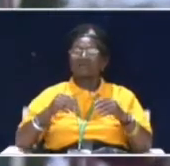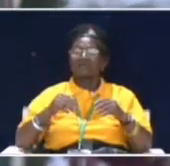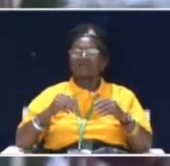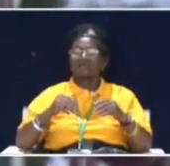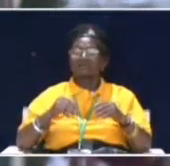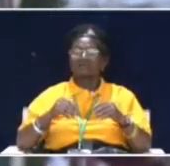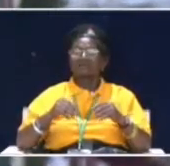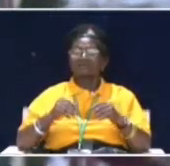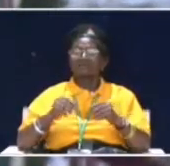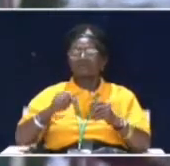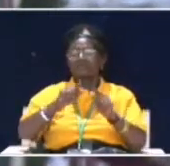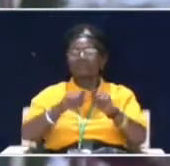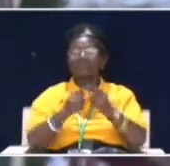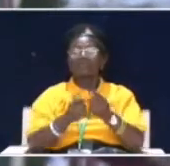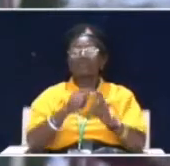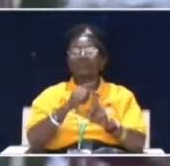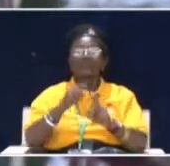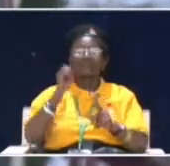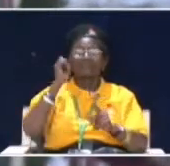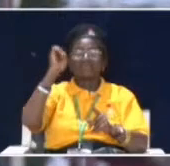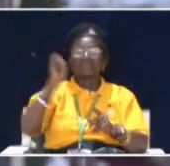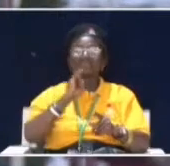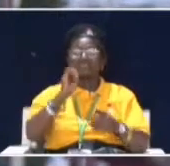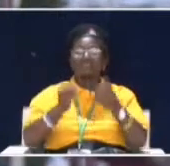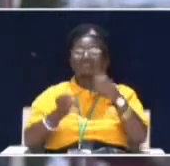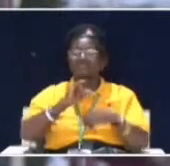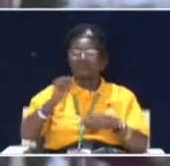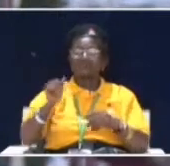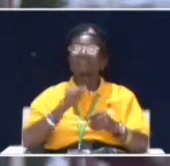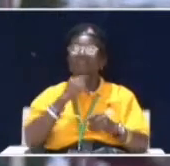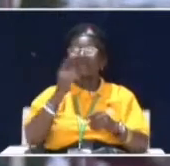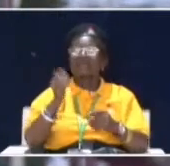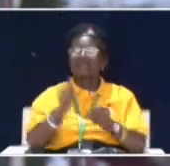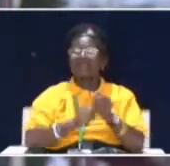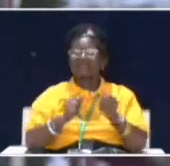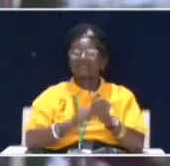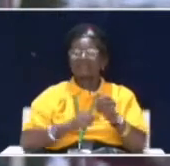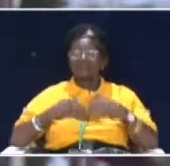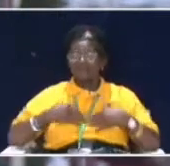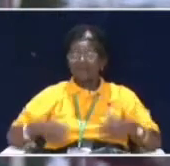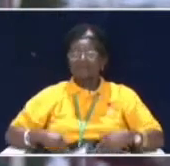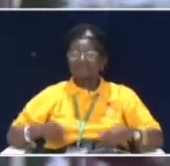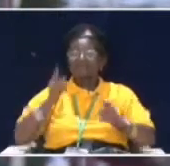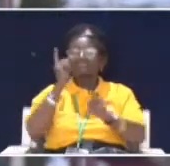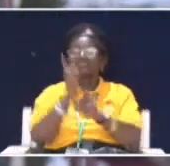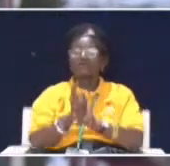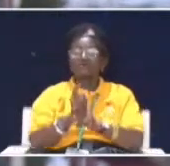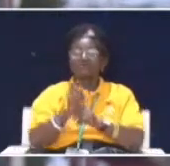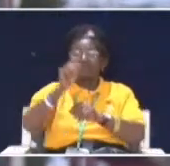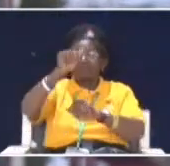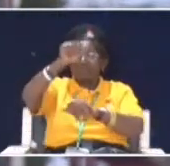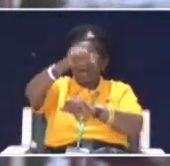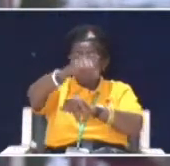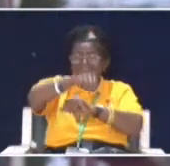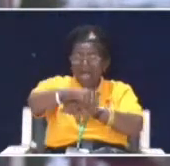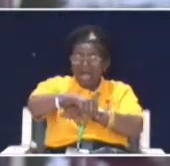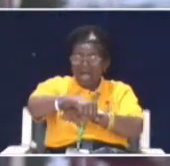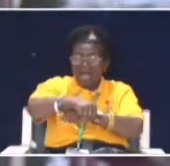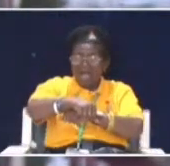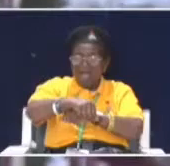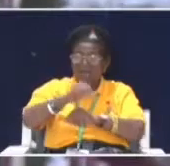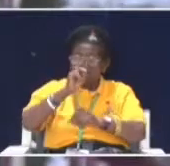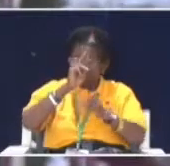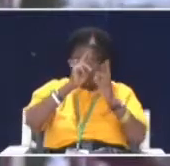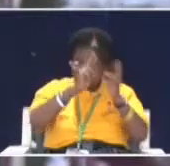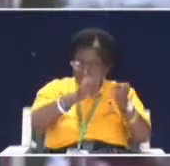lọ. When he's coming, telling everybody, just bow down. Tí ó máa sọ fún gbogbo ènìyàn bí ó bá ti ń bọ̀ wípé